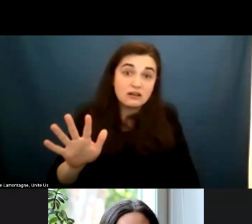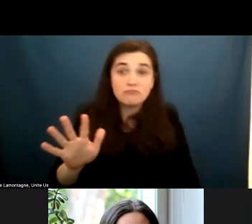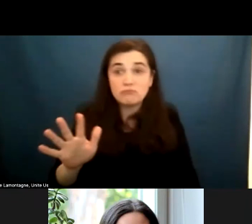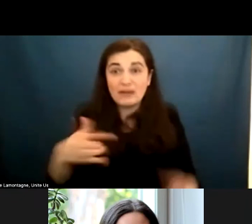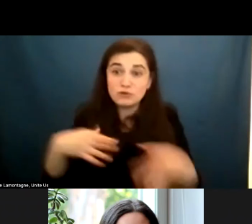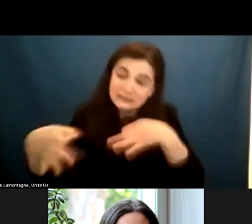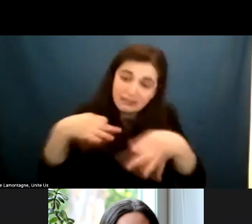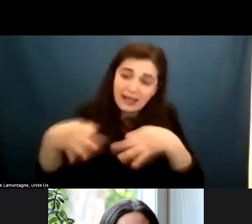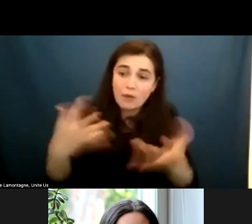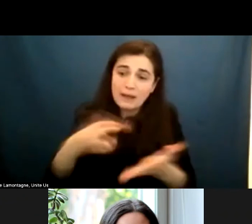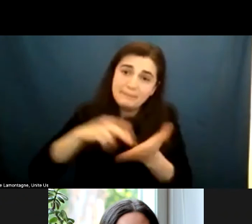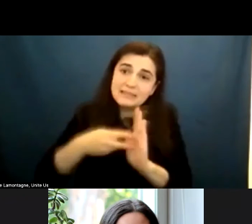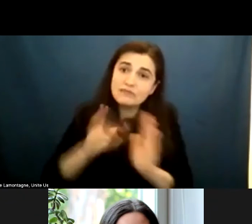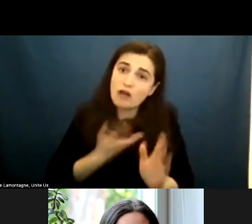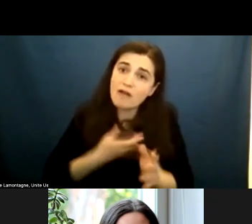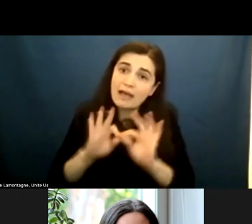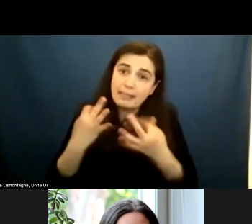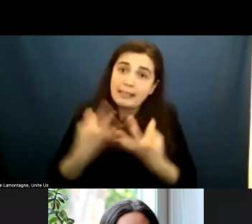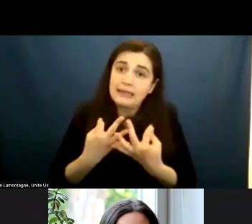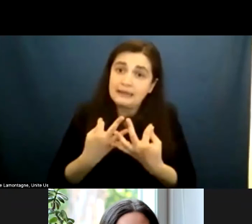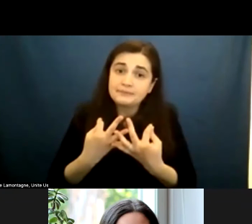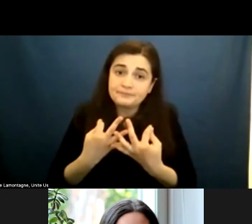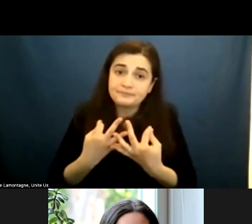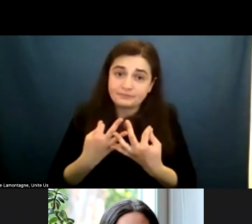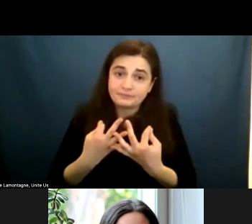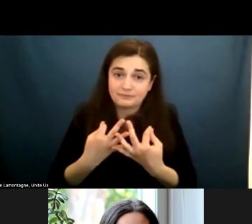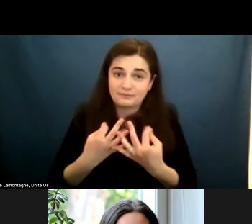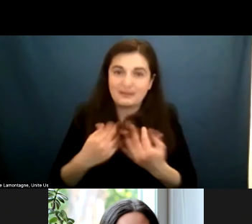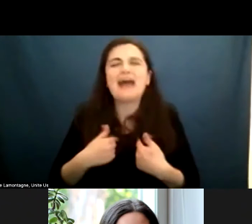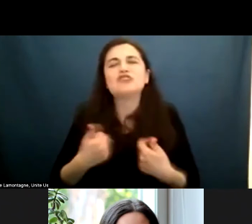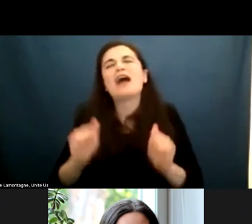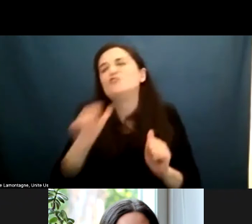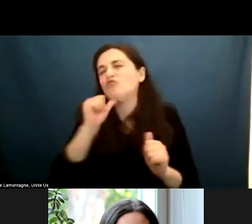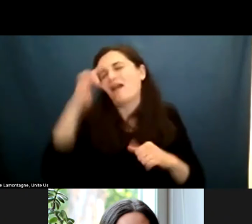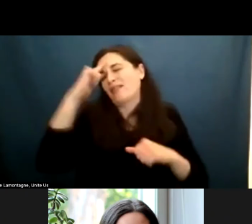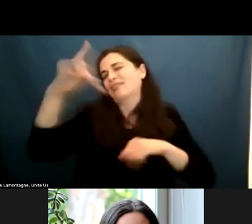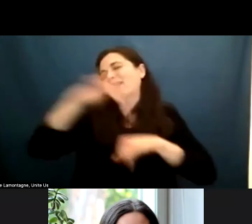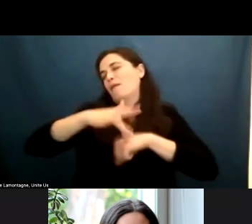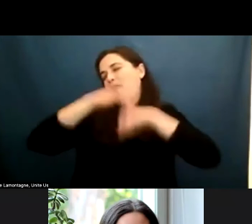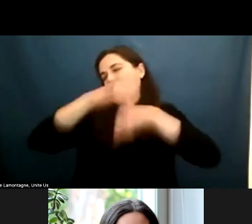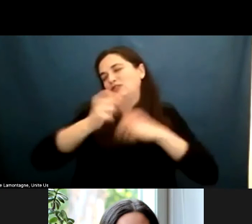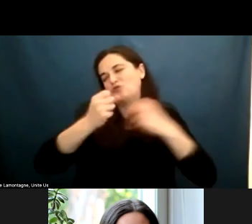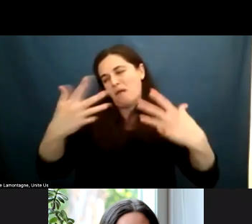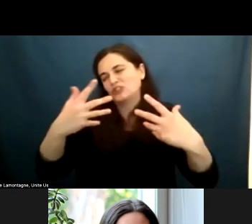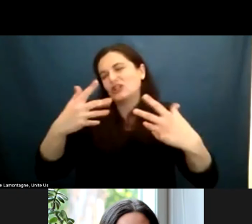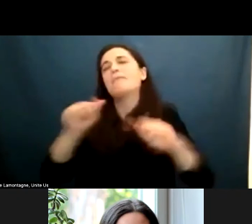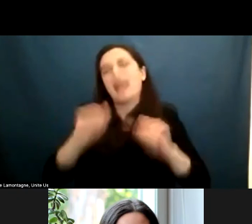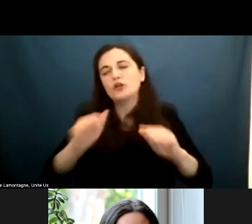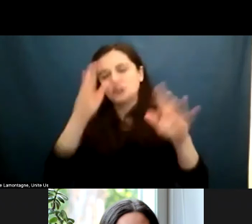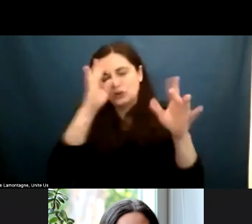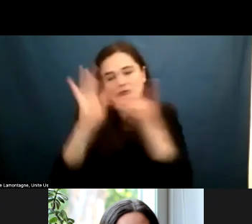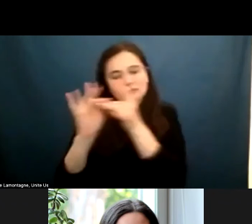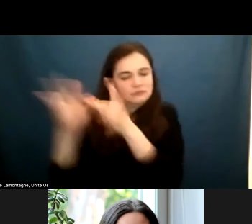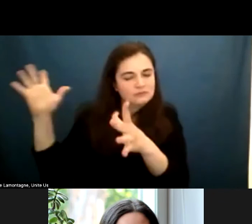And I tend not to think about it so much anymore, but have definitely had moments like when we